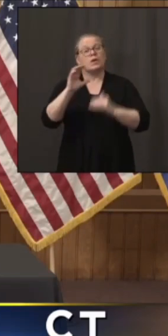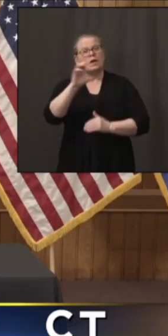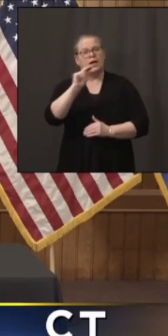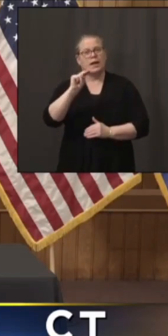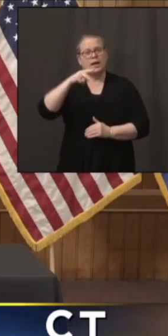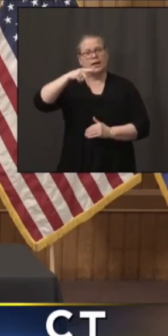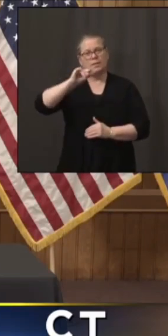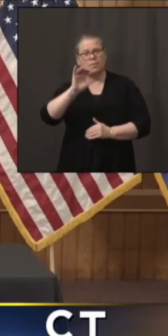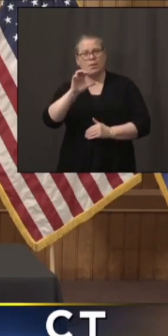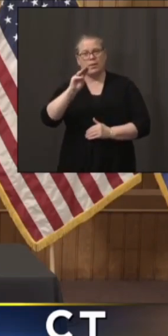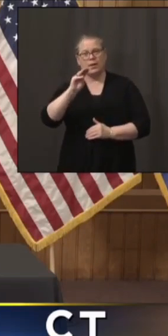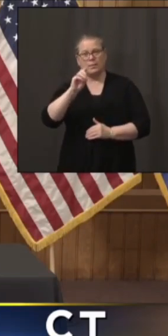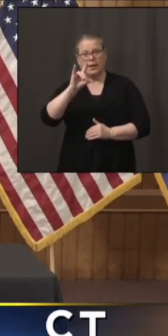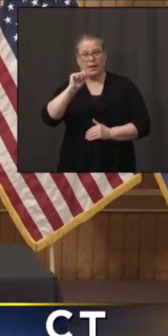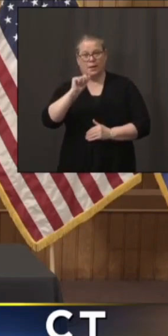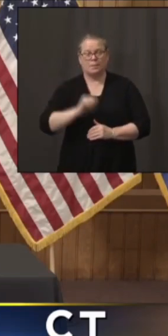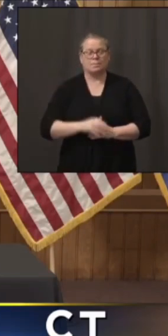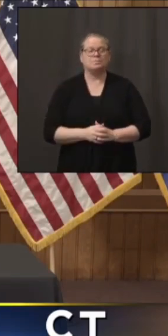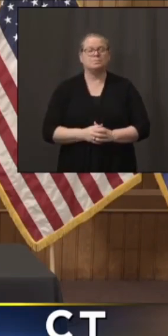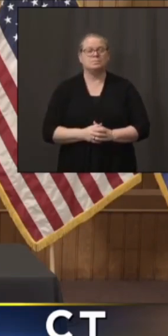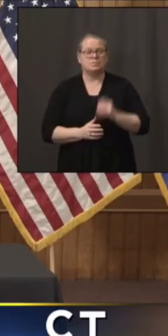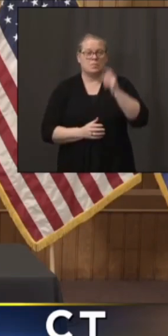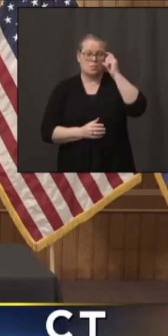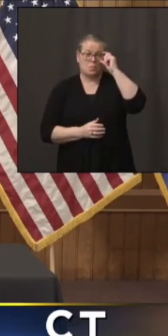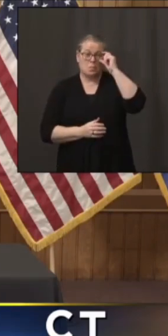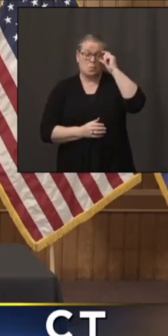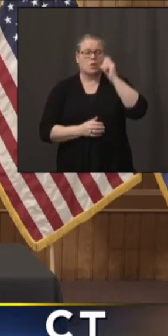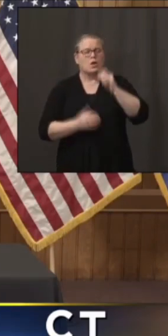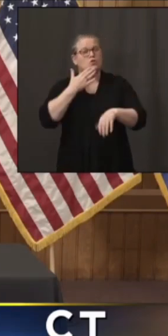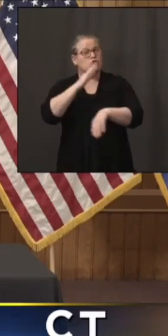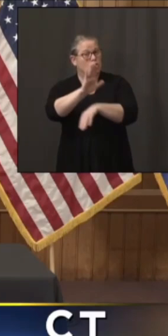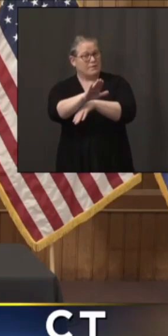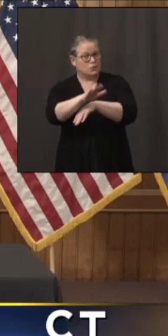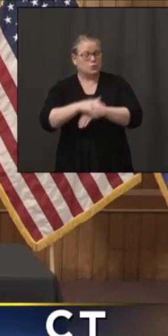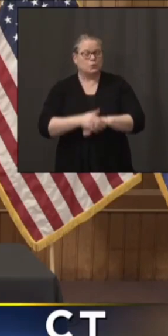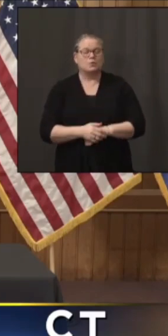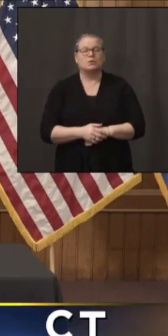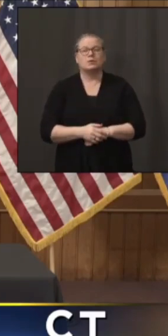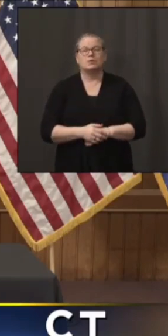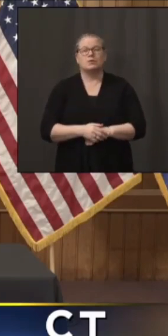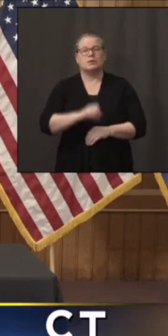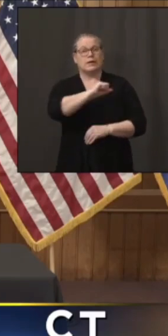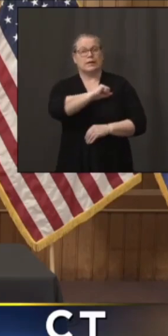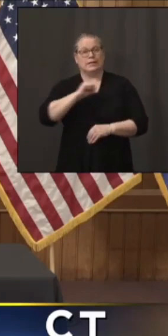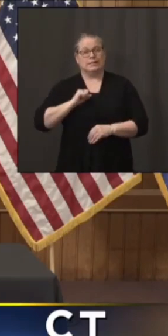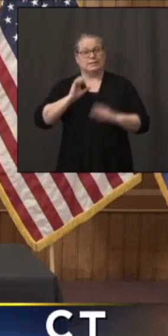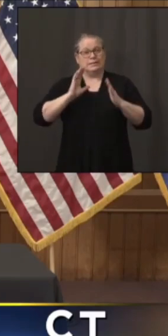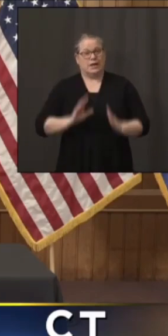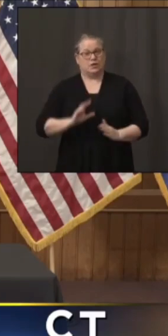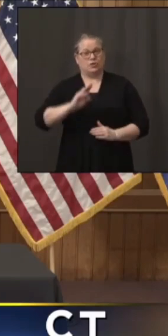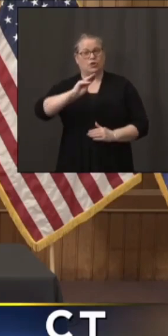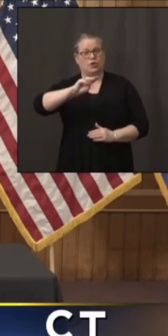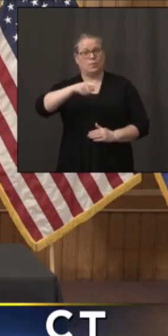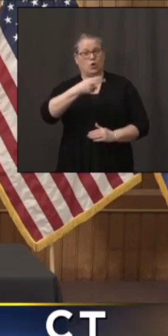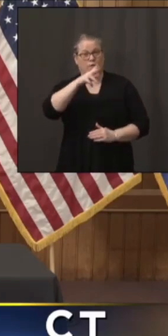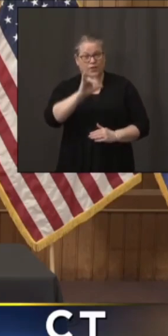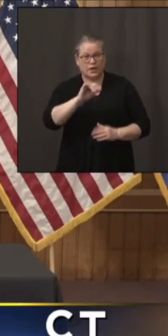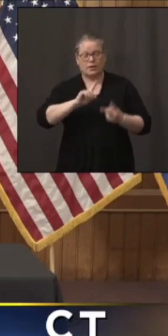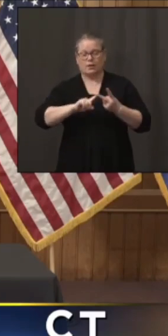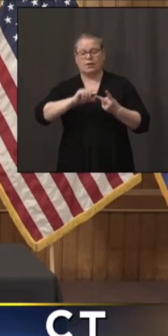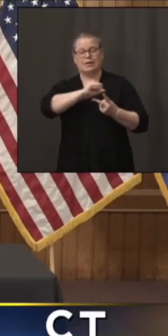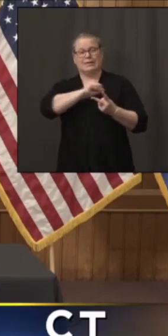Good afternoon. In regards to Senator Murphy and Blumenthal have been talking about calling on